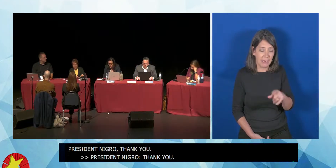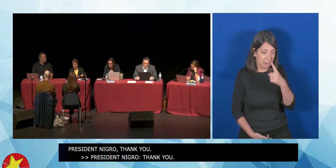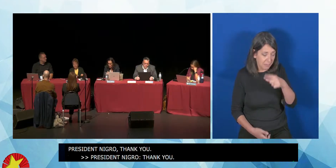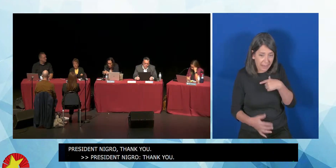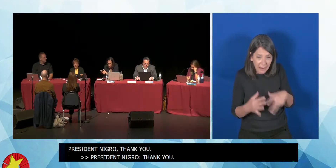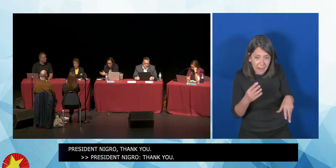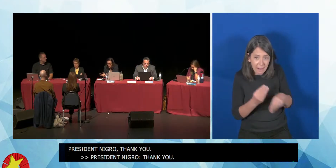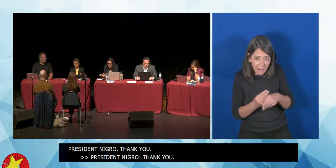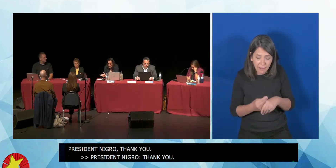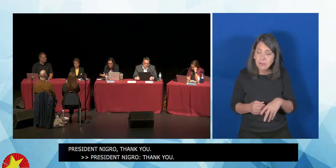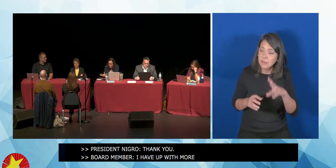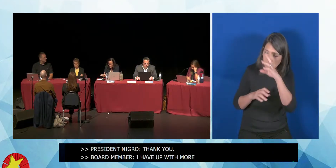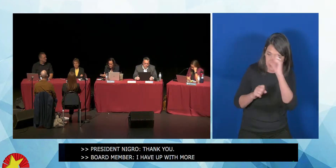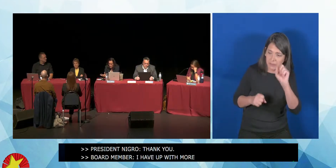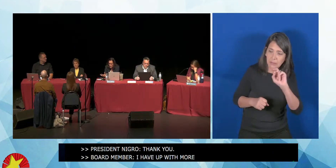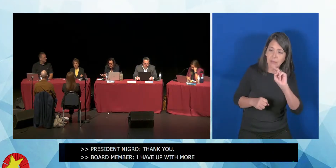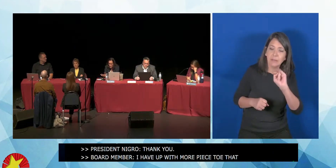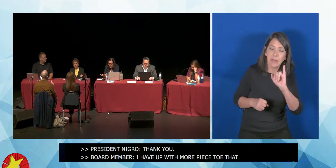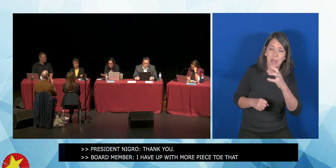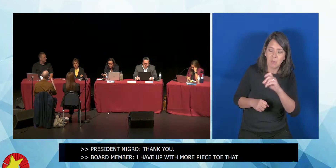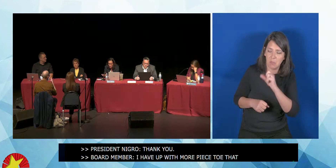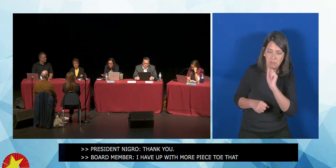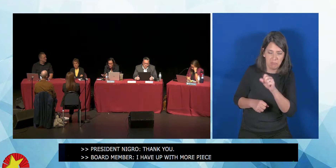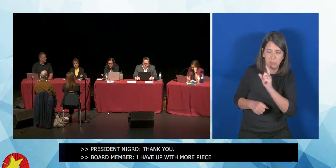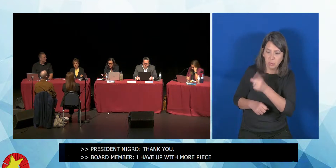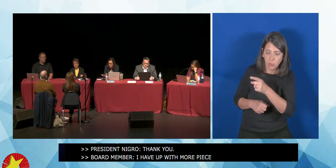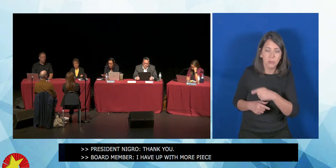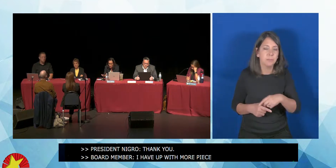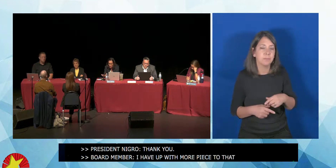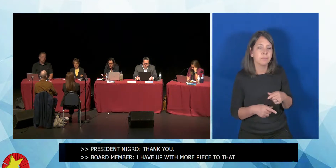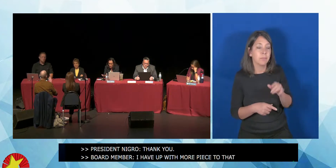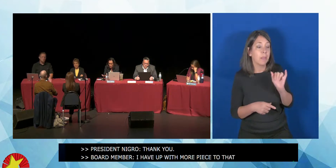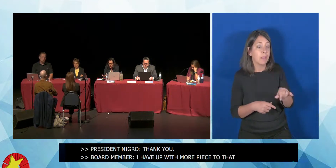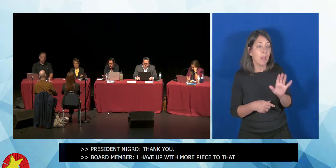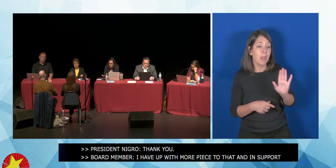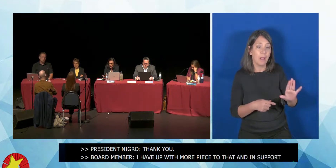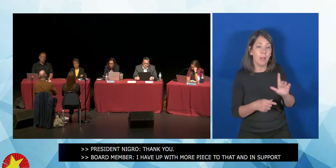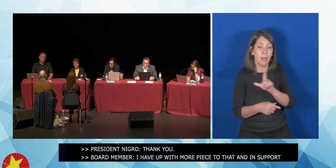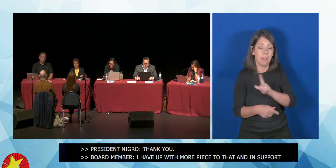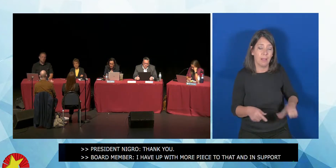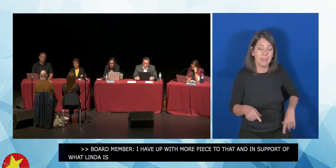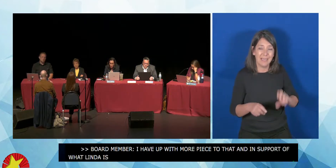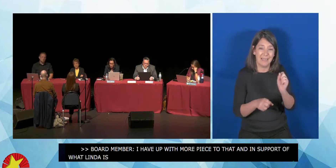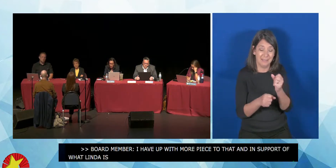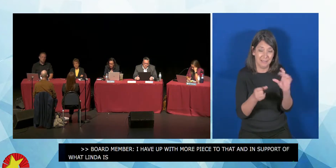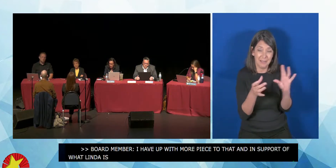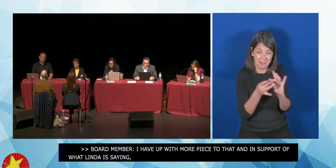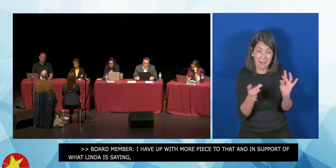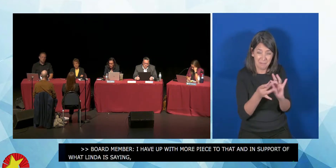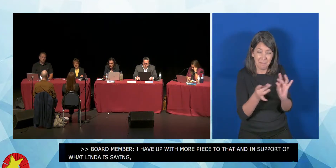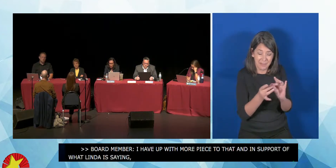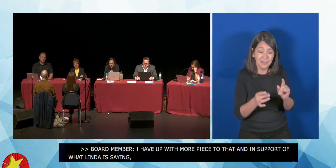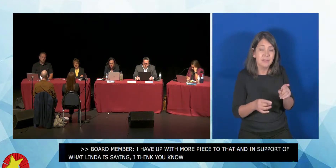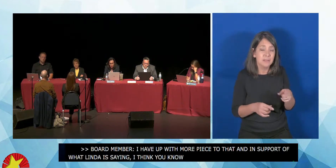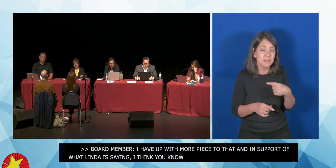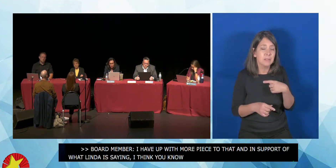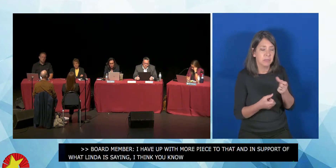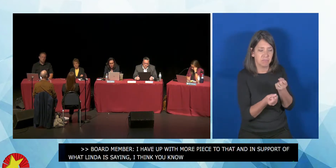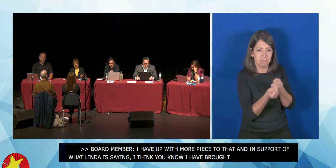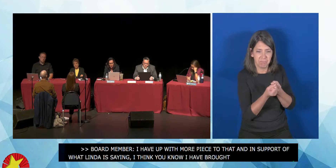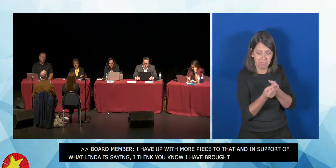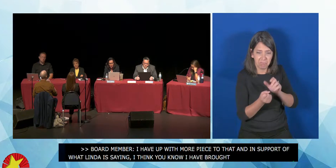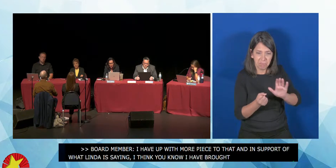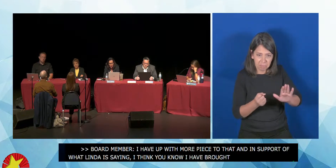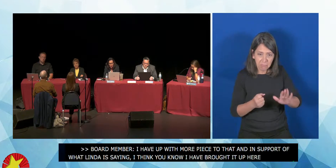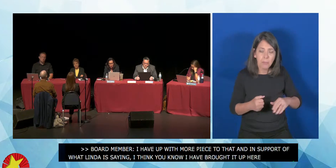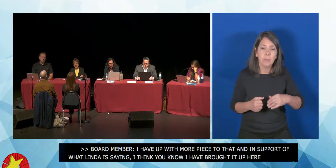In support of what Linda is saying, I think also, I have brought it up here in regards to